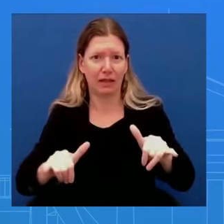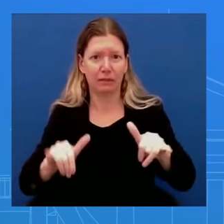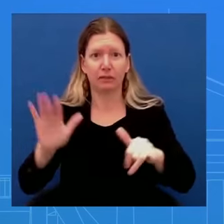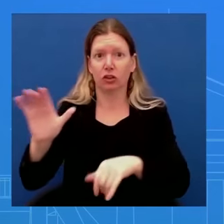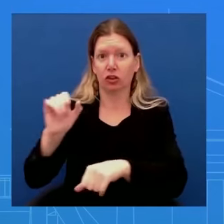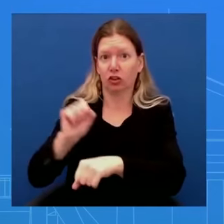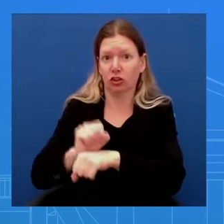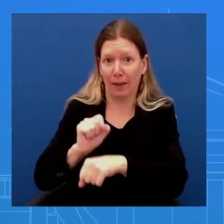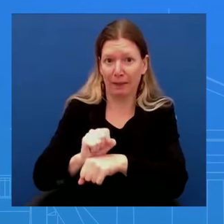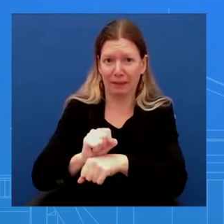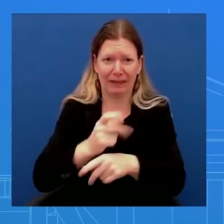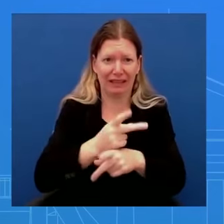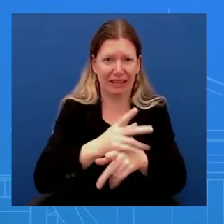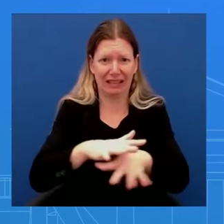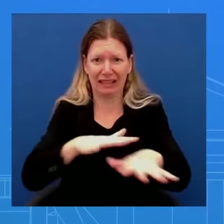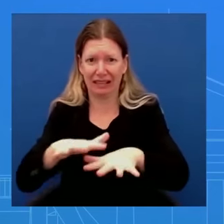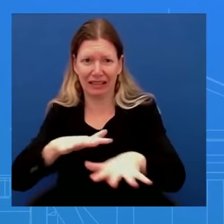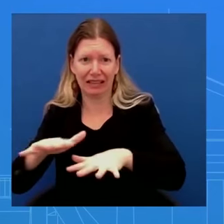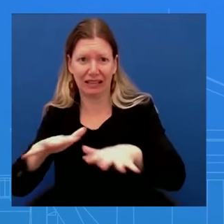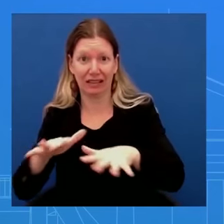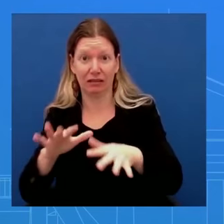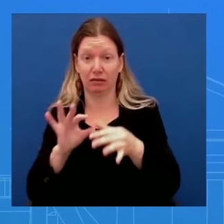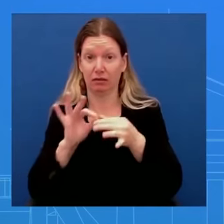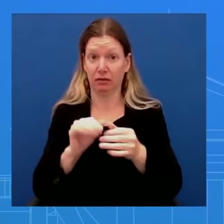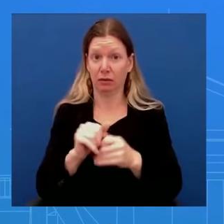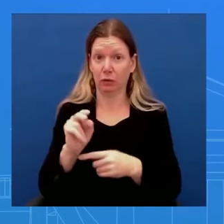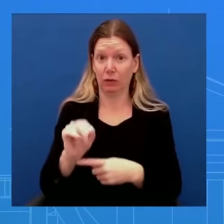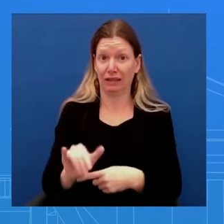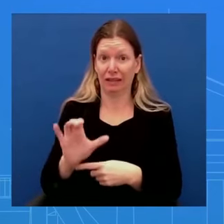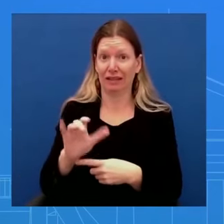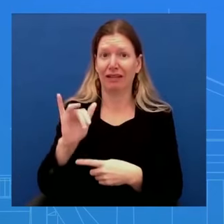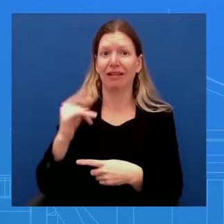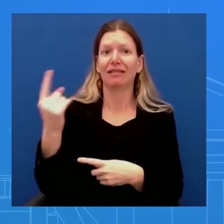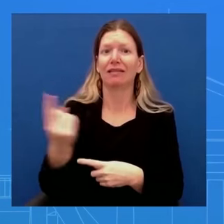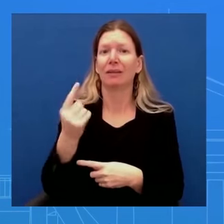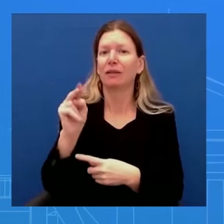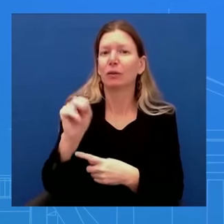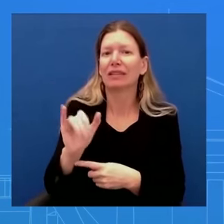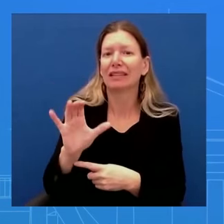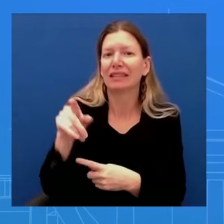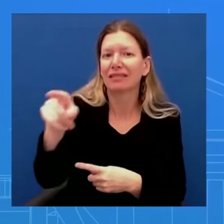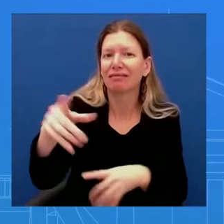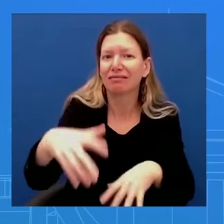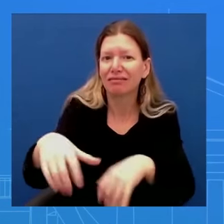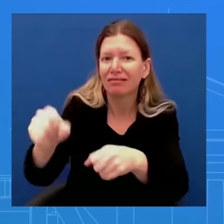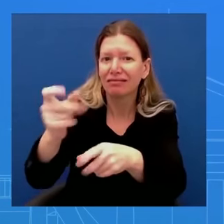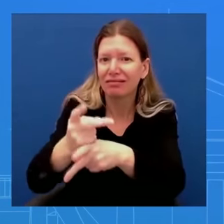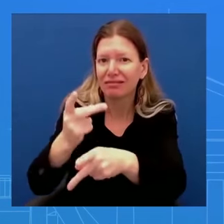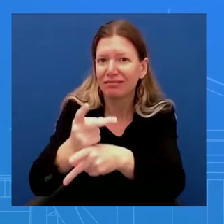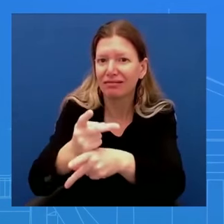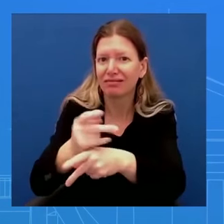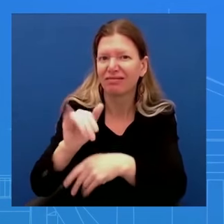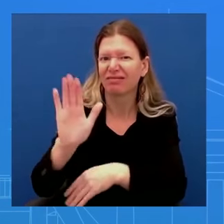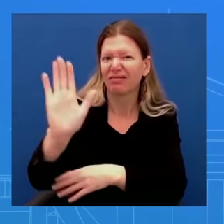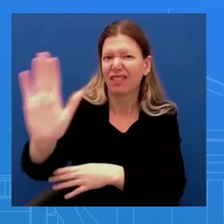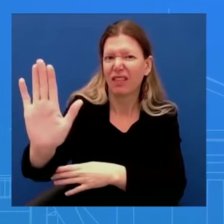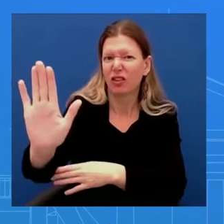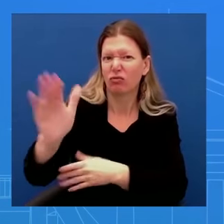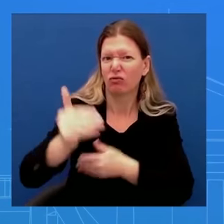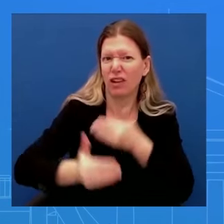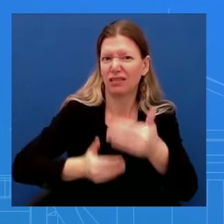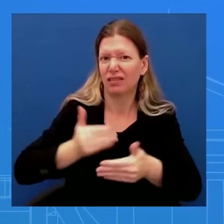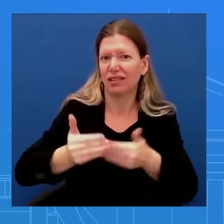City, that is something that New York City needs the answers to. That is a process that they took, so they have to answer to that. And as